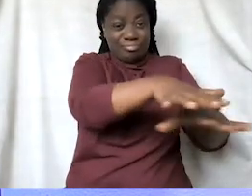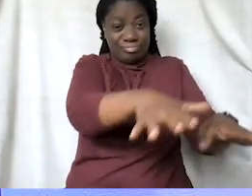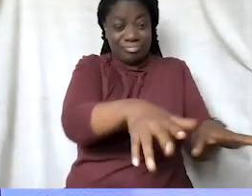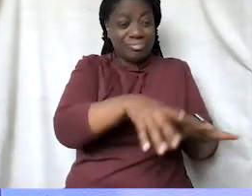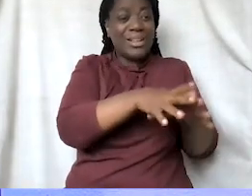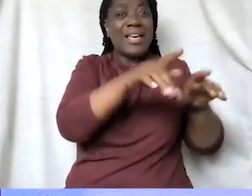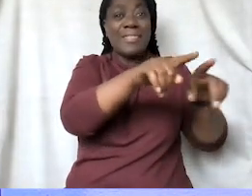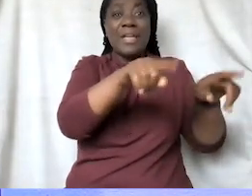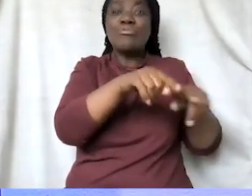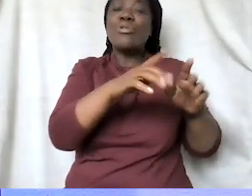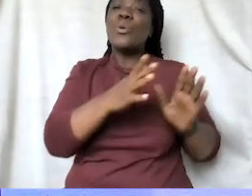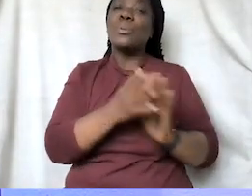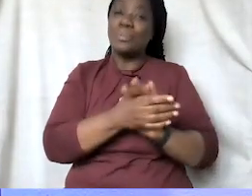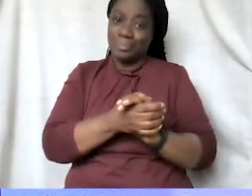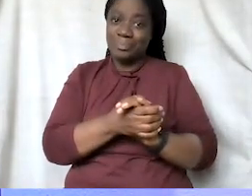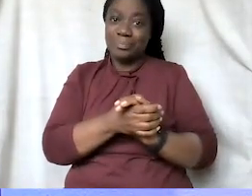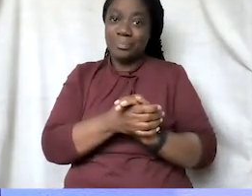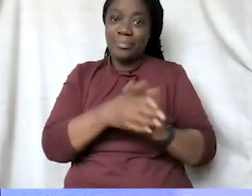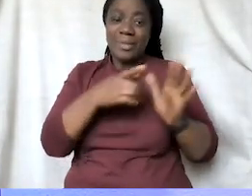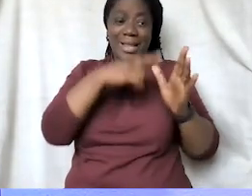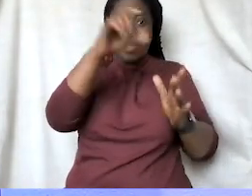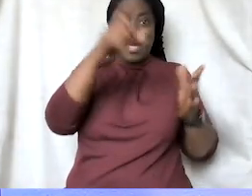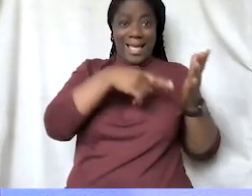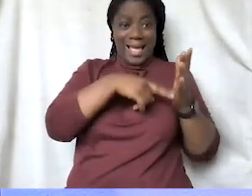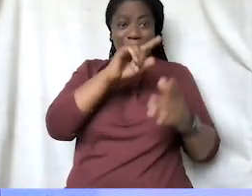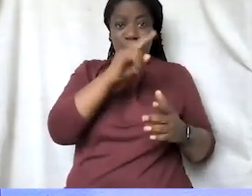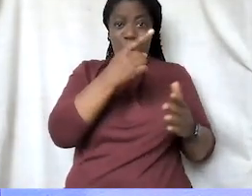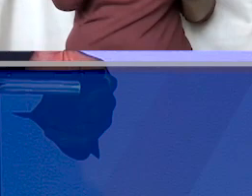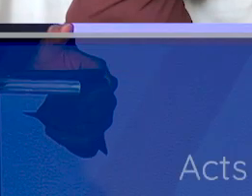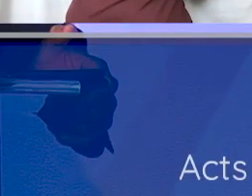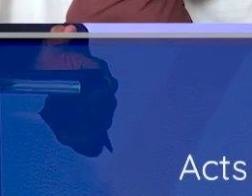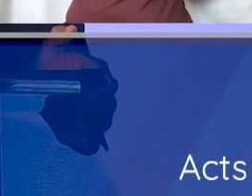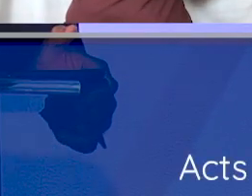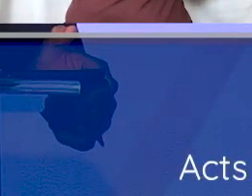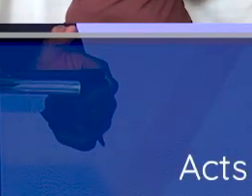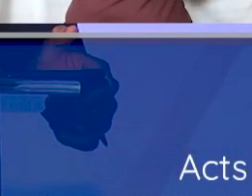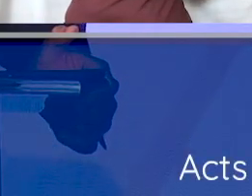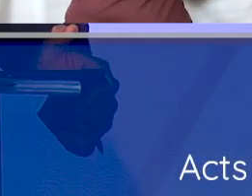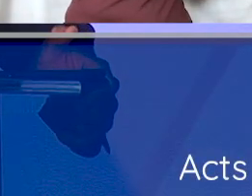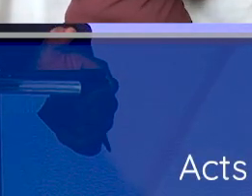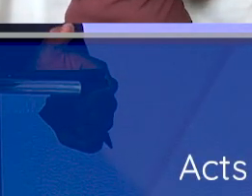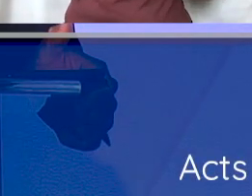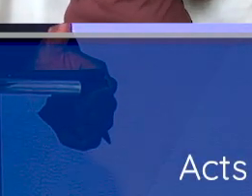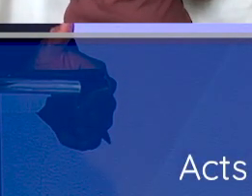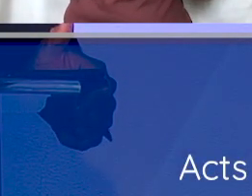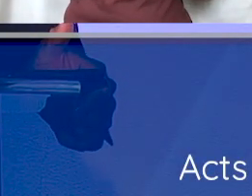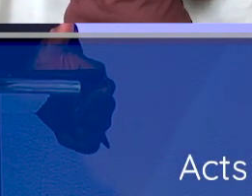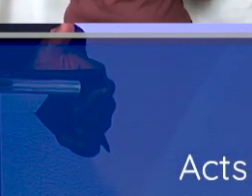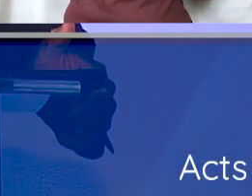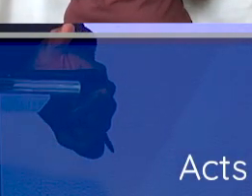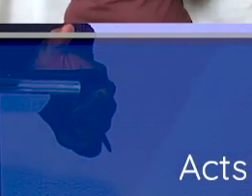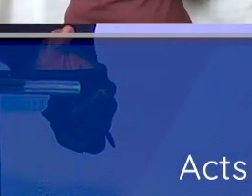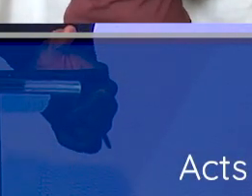Acts chapter 1, and I'm reading for you verse 14, the Bible said, all these, referring to the